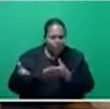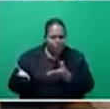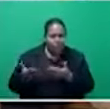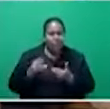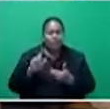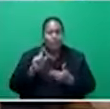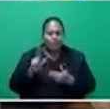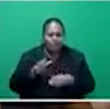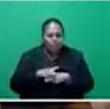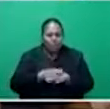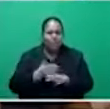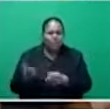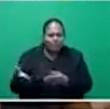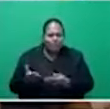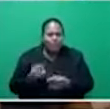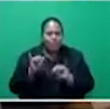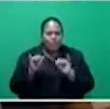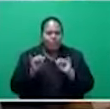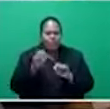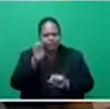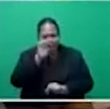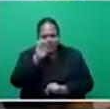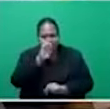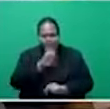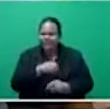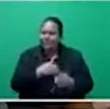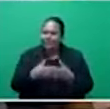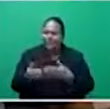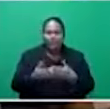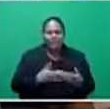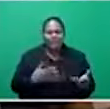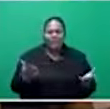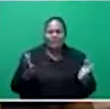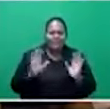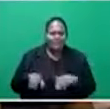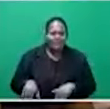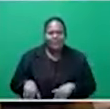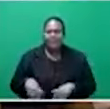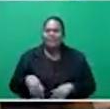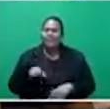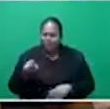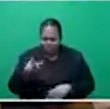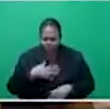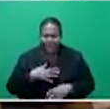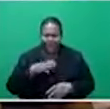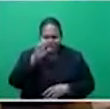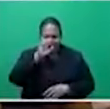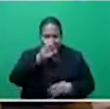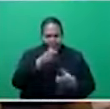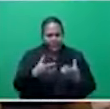of them are, Mr. Speaker, sir. No matter how much you say, oh please, that's what it is. Mr. Speaker, sir,